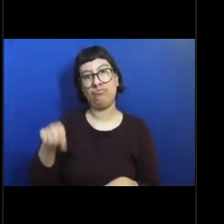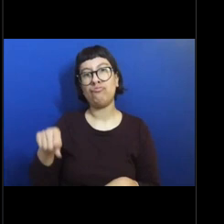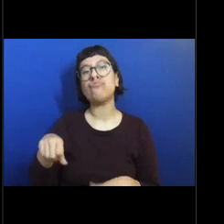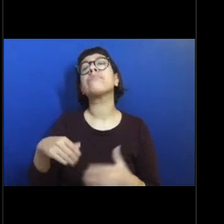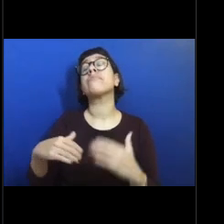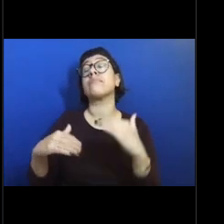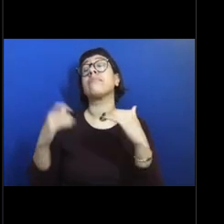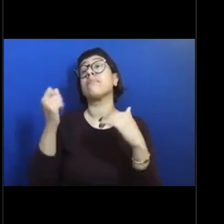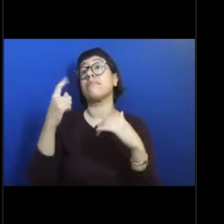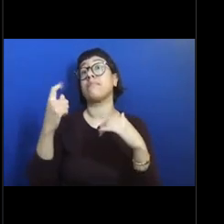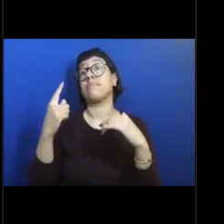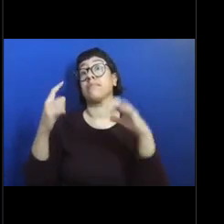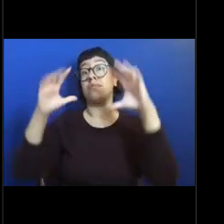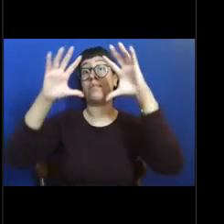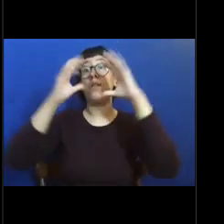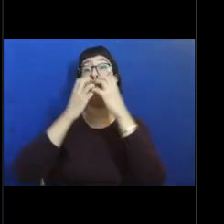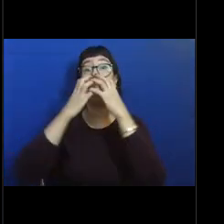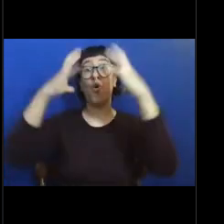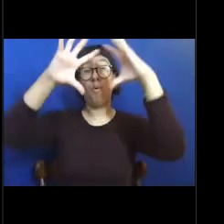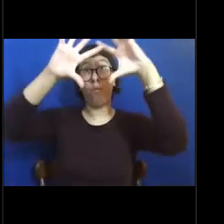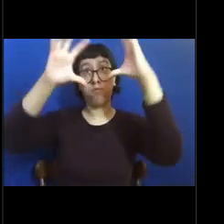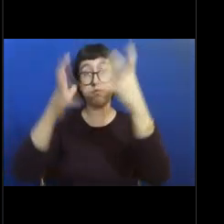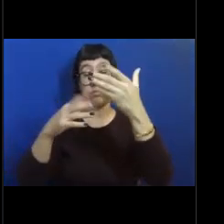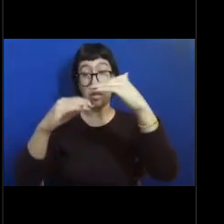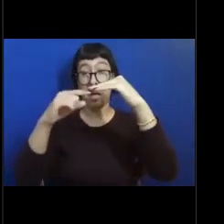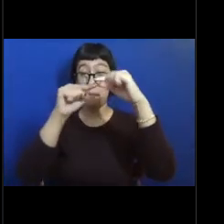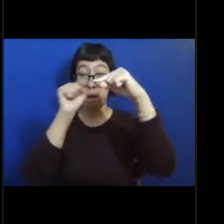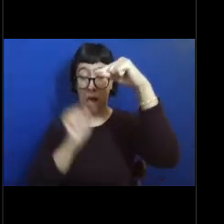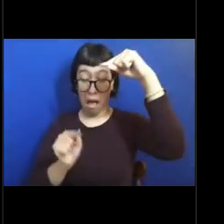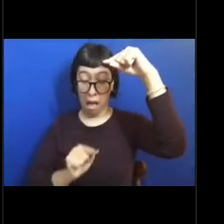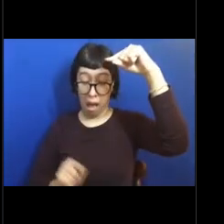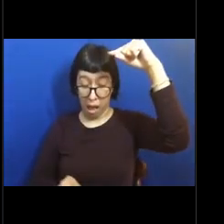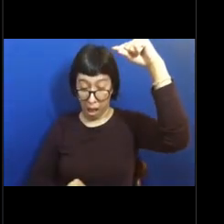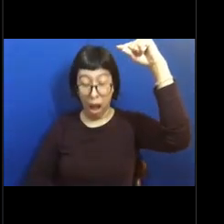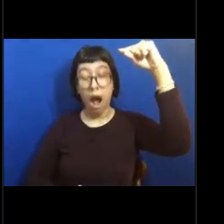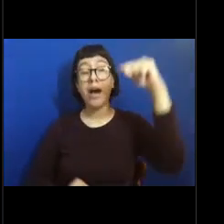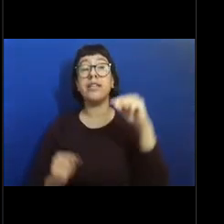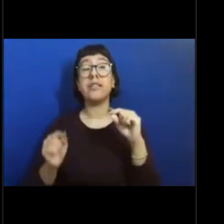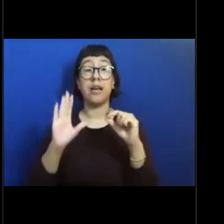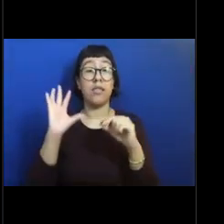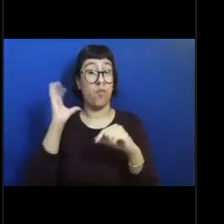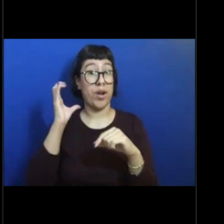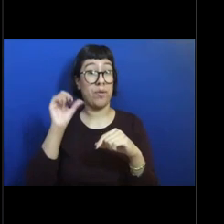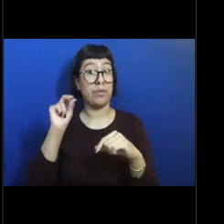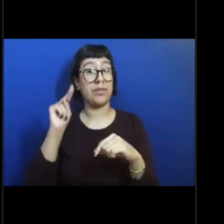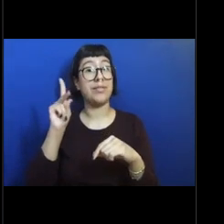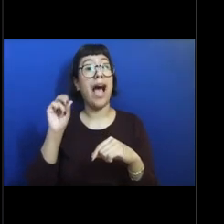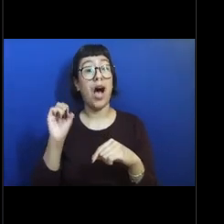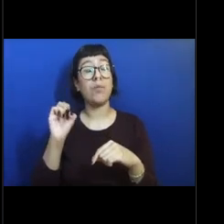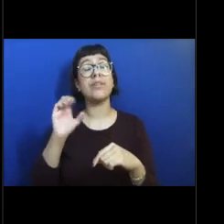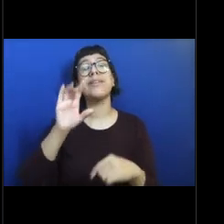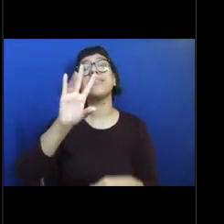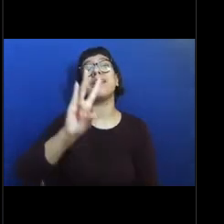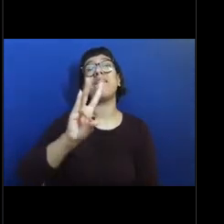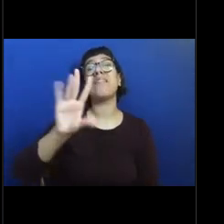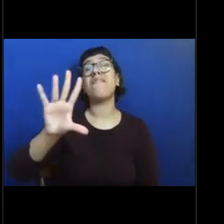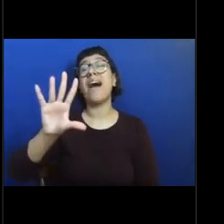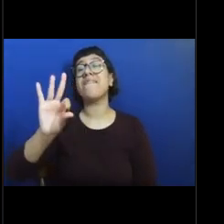balloon all the way to the instrument is about 75 feet. We have about 75 feet of